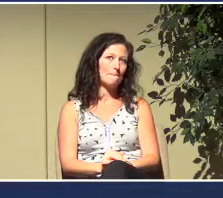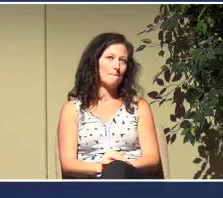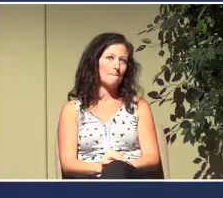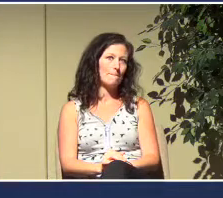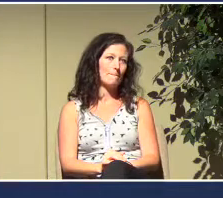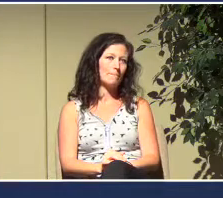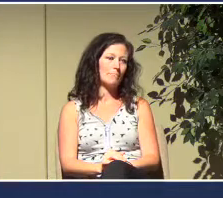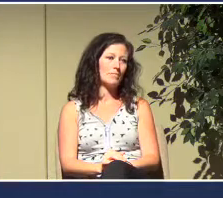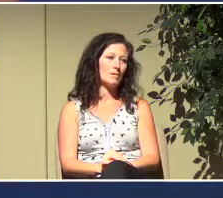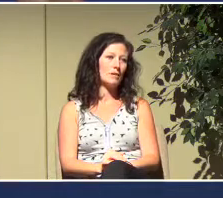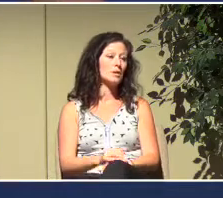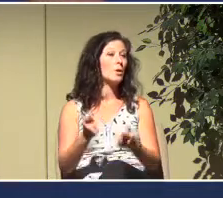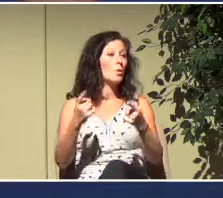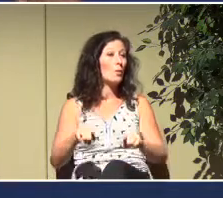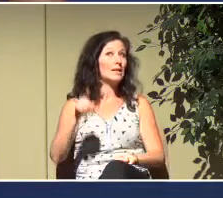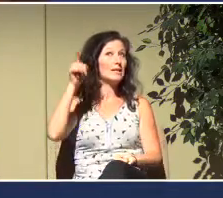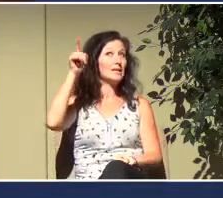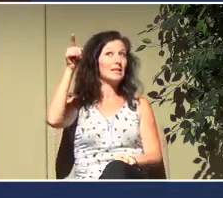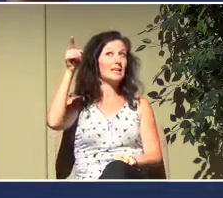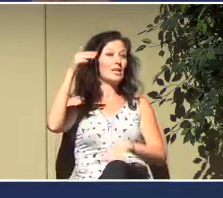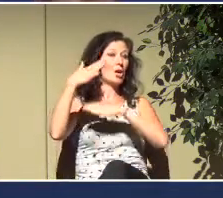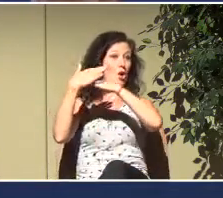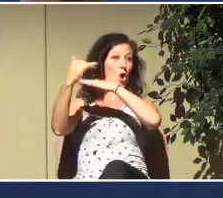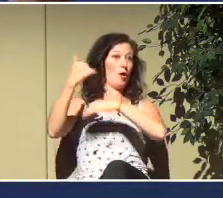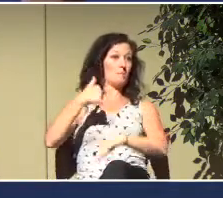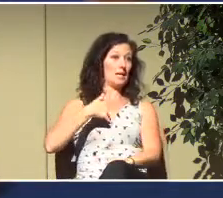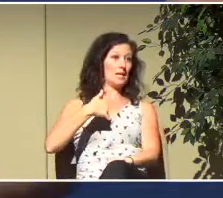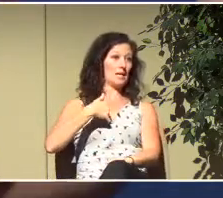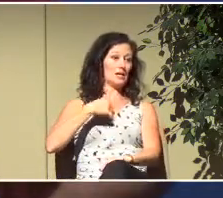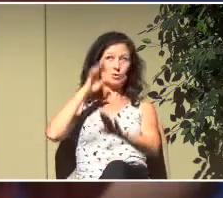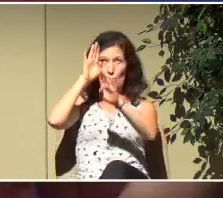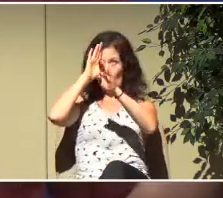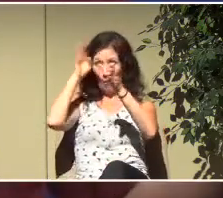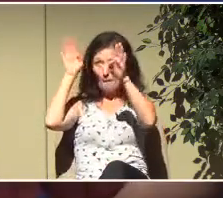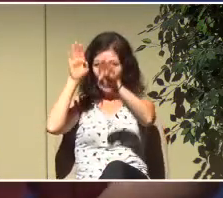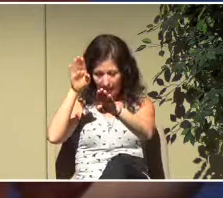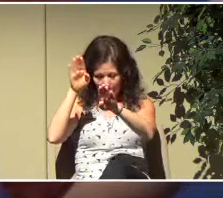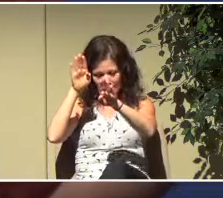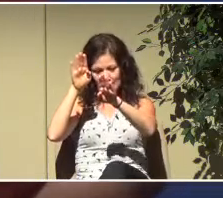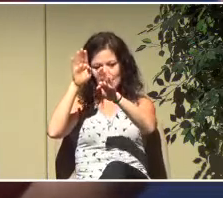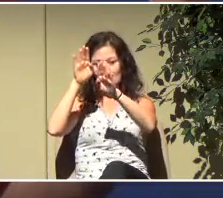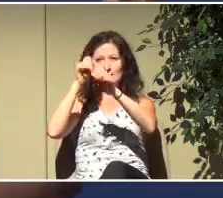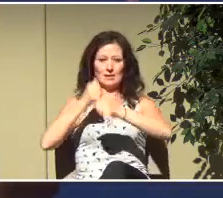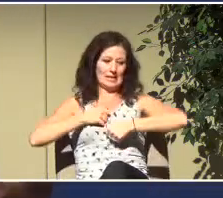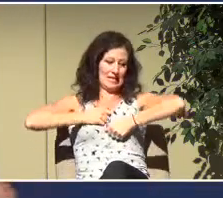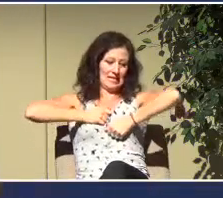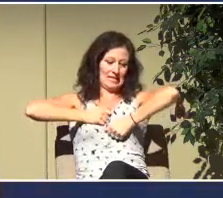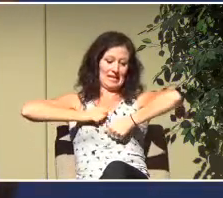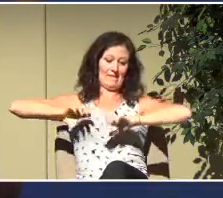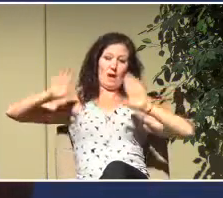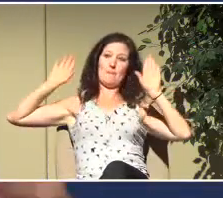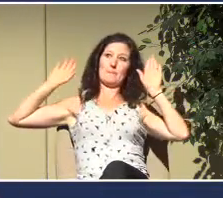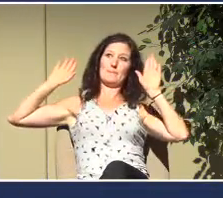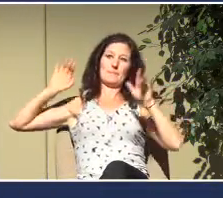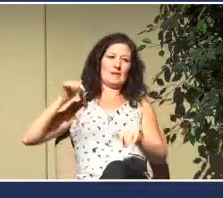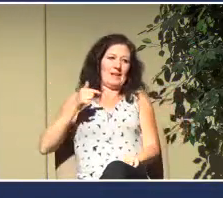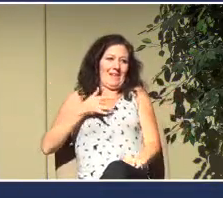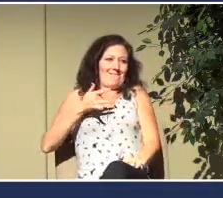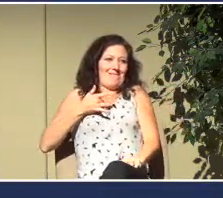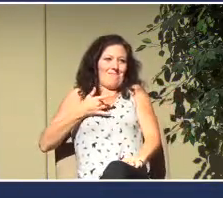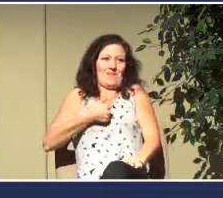And therefore, when he called me to obedience, to repentance, to surrender, it felt like a losing